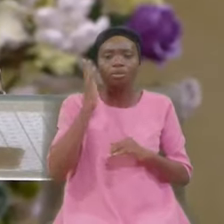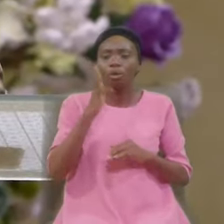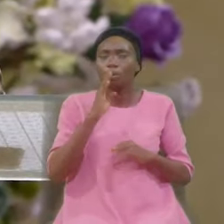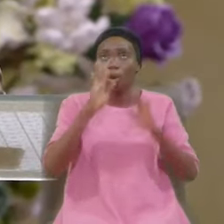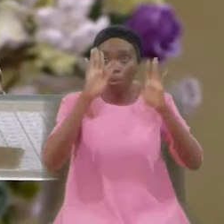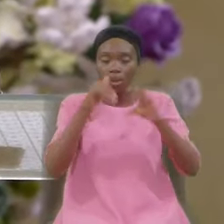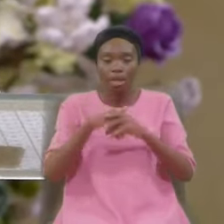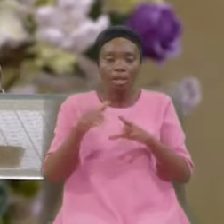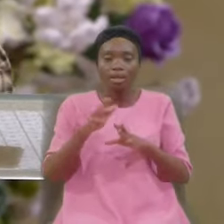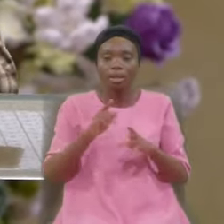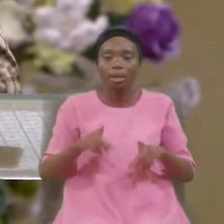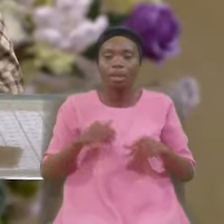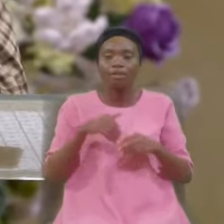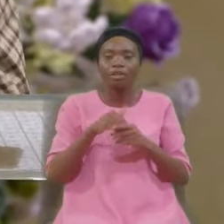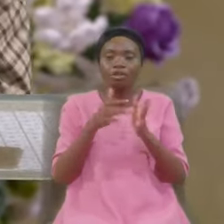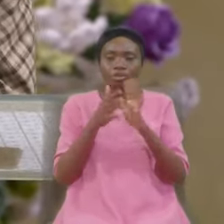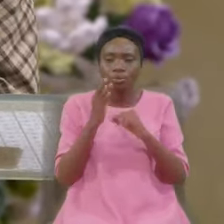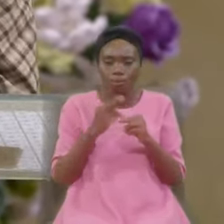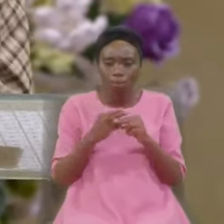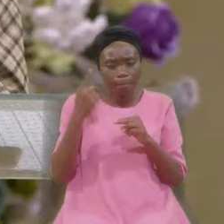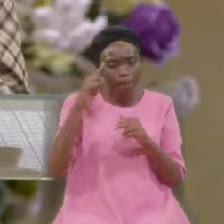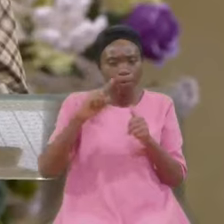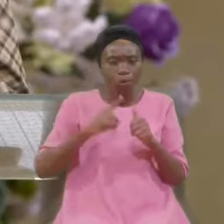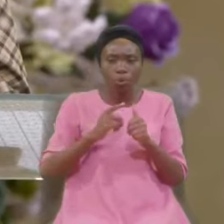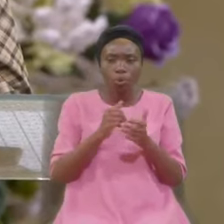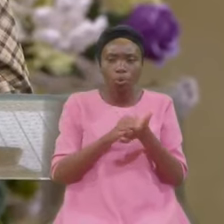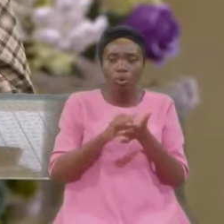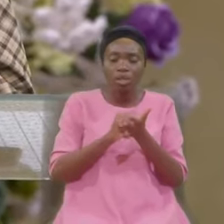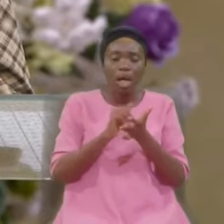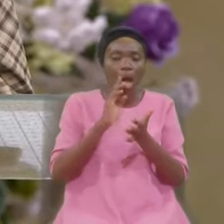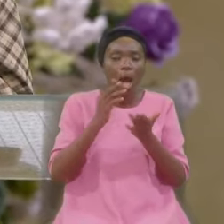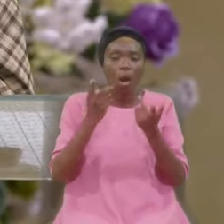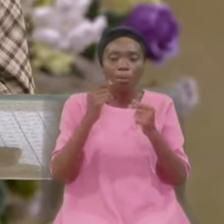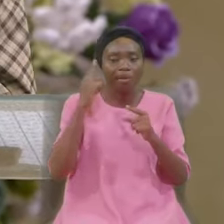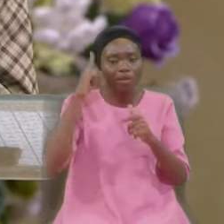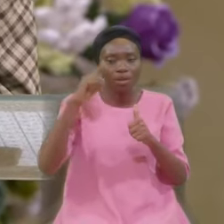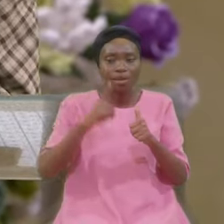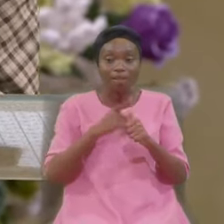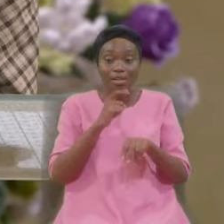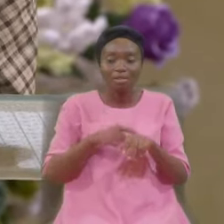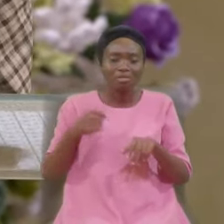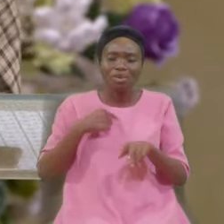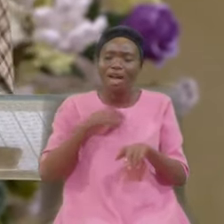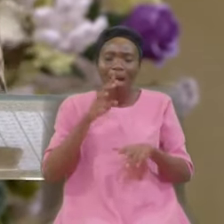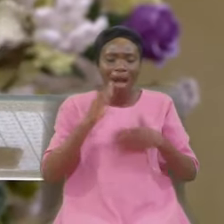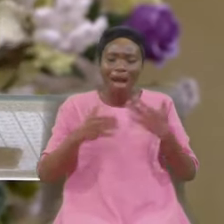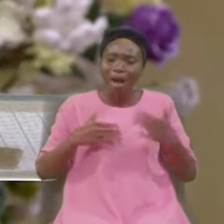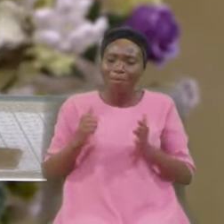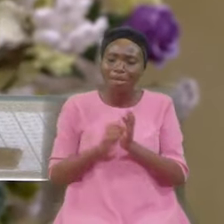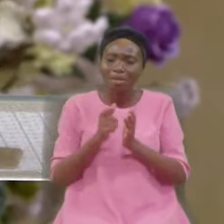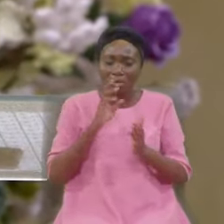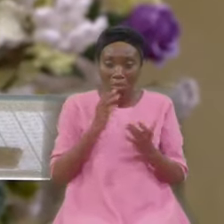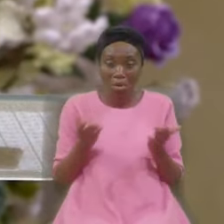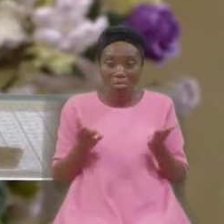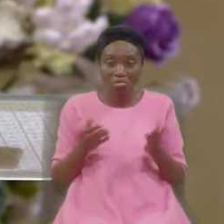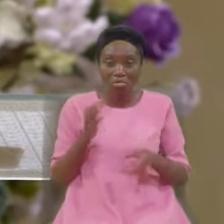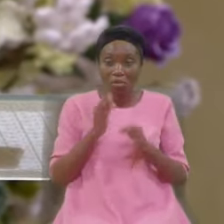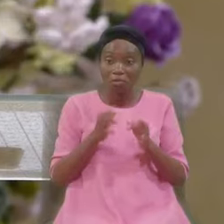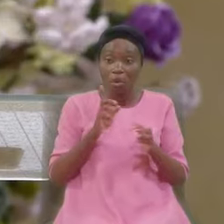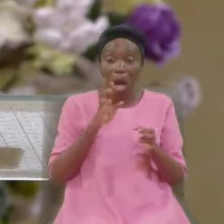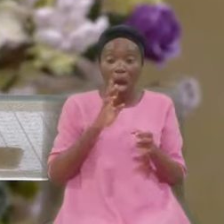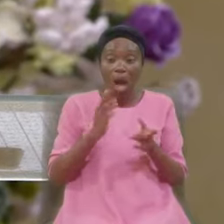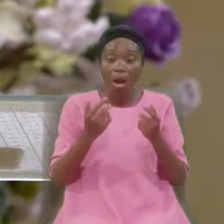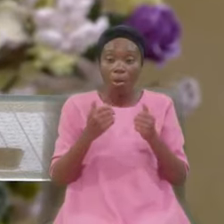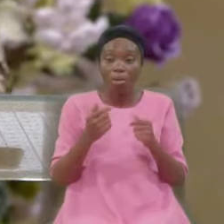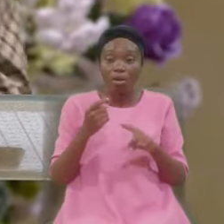life. For those who are coming for the first time, we are happy you are in our midst. So if you are coming for the first time,